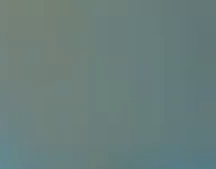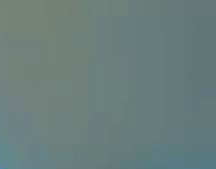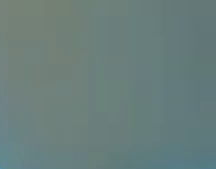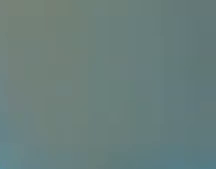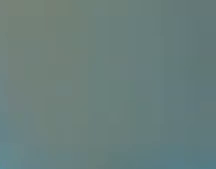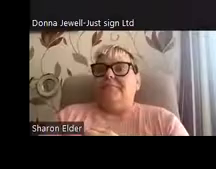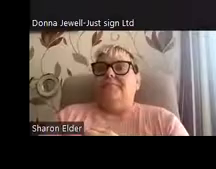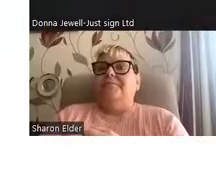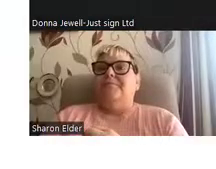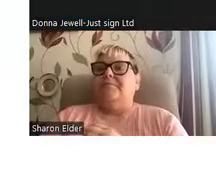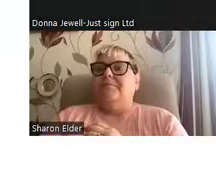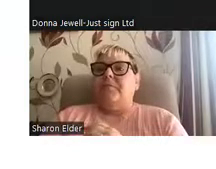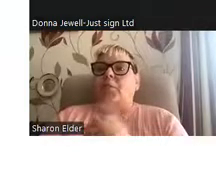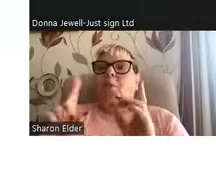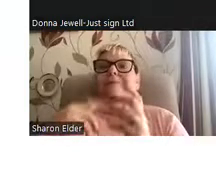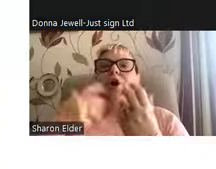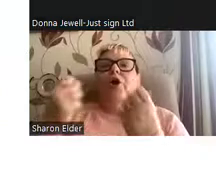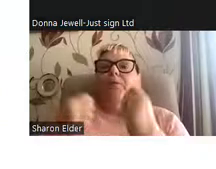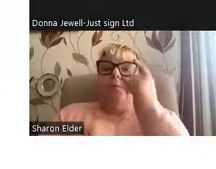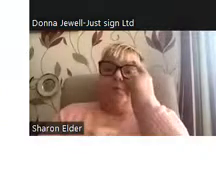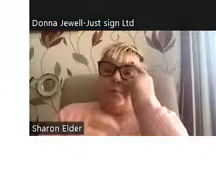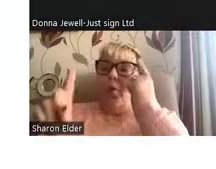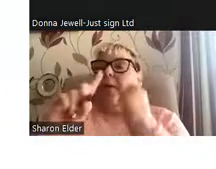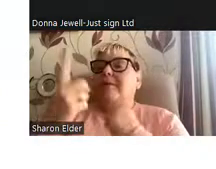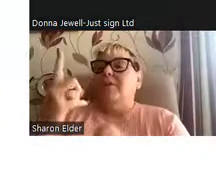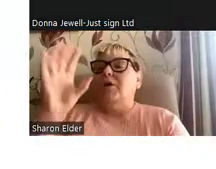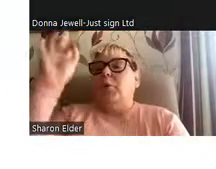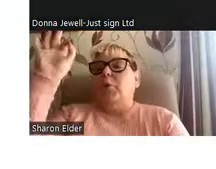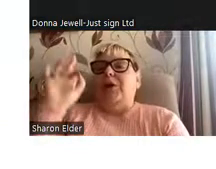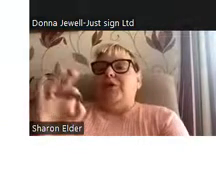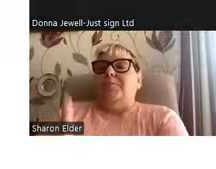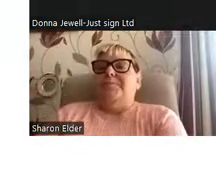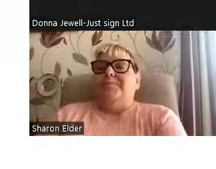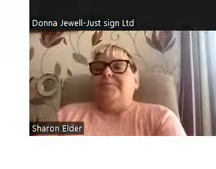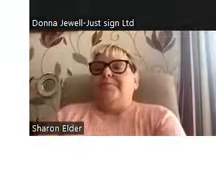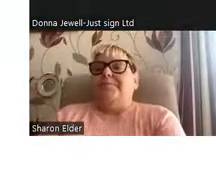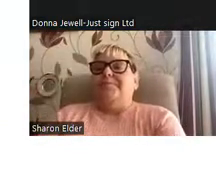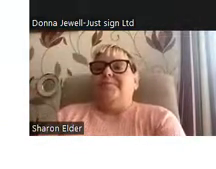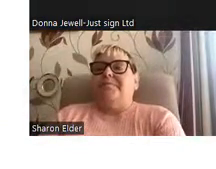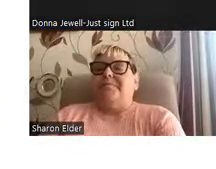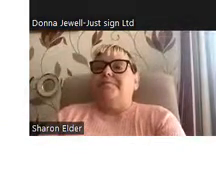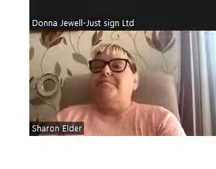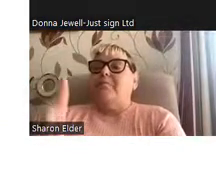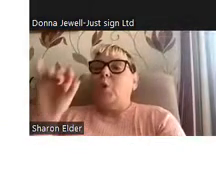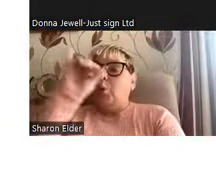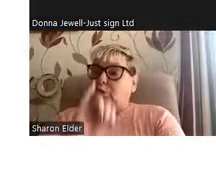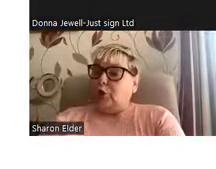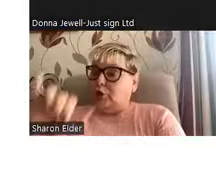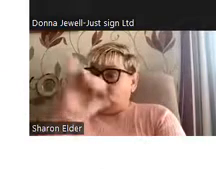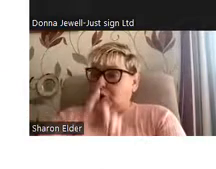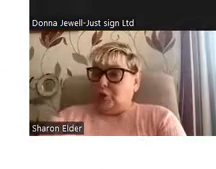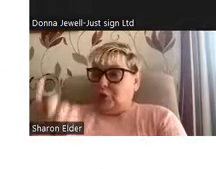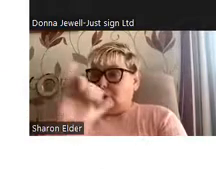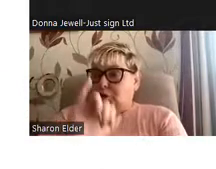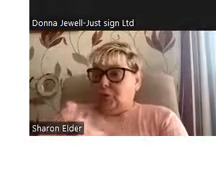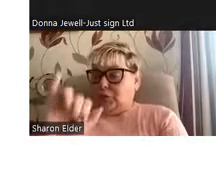got the first question? Rosie, great. So this is the first one. Which one of these